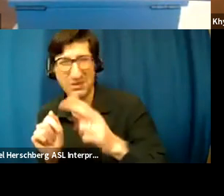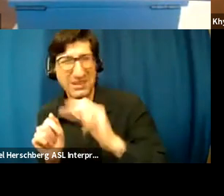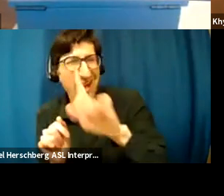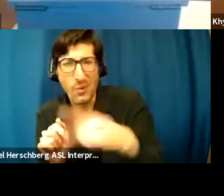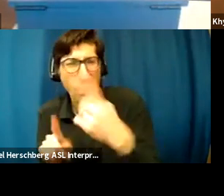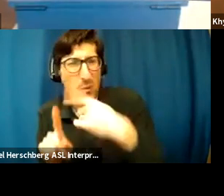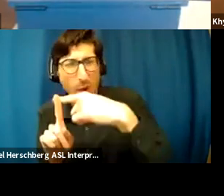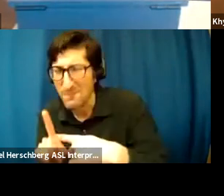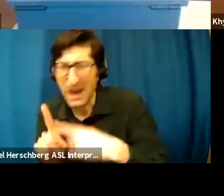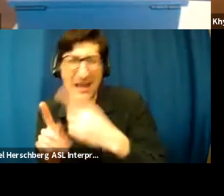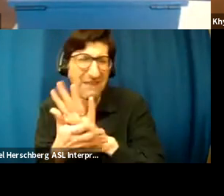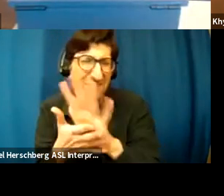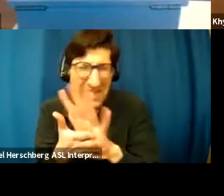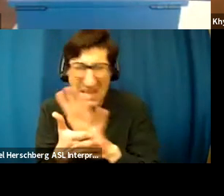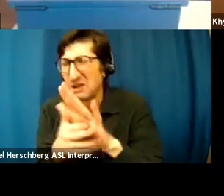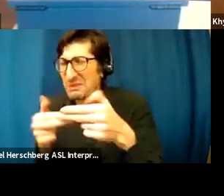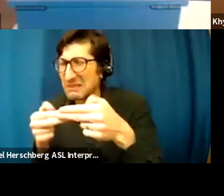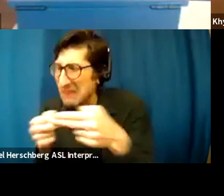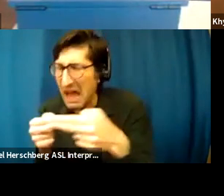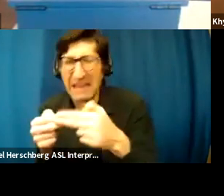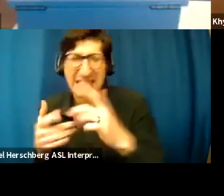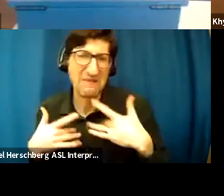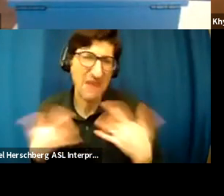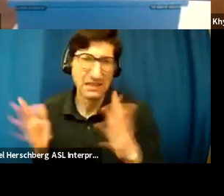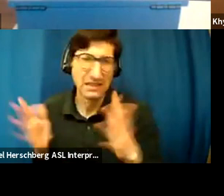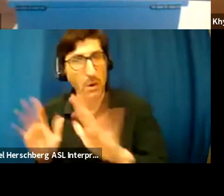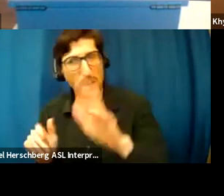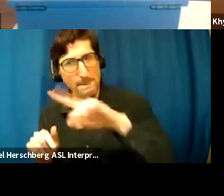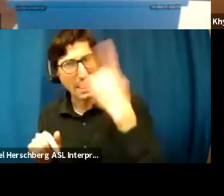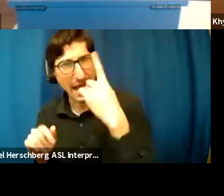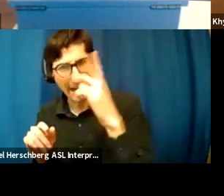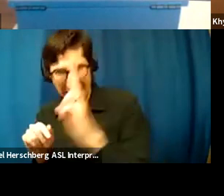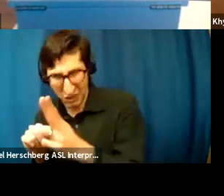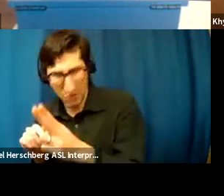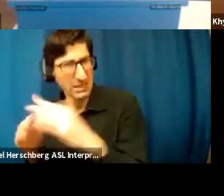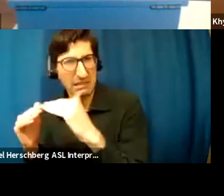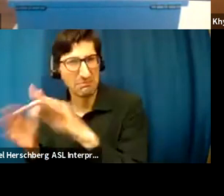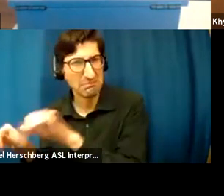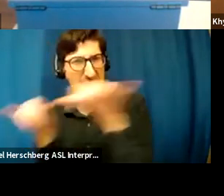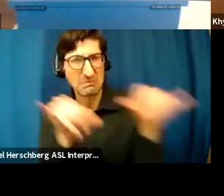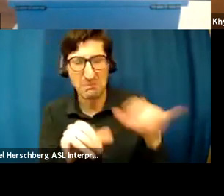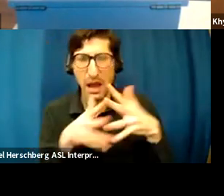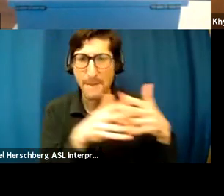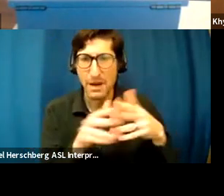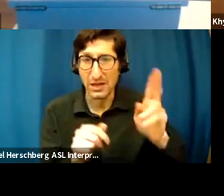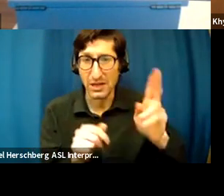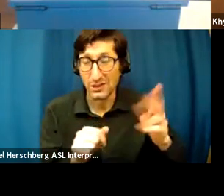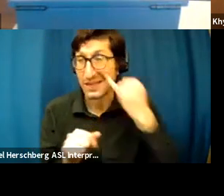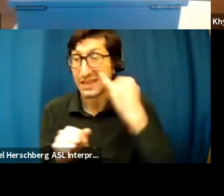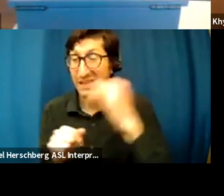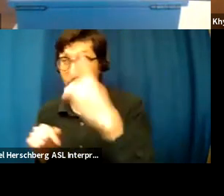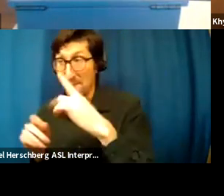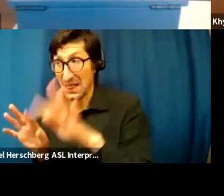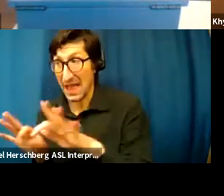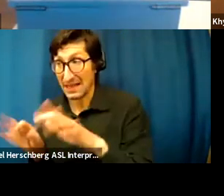events, movies, or slideshows. Black history is American history. And for Black lives to matter, Black history must